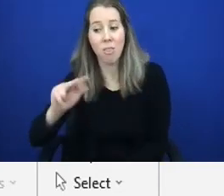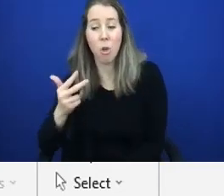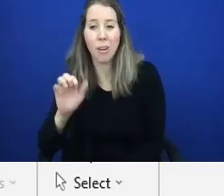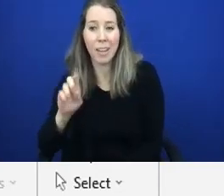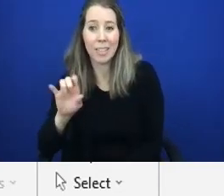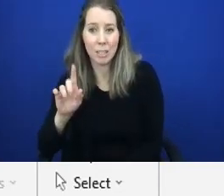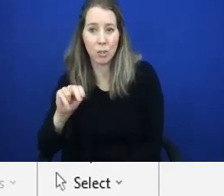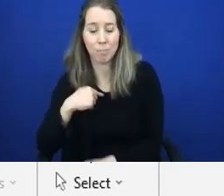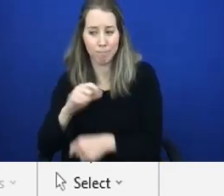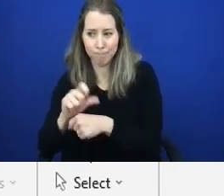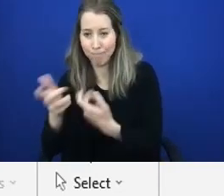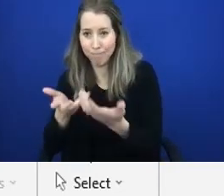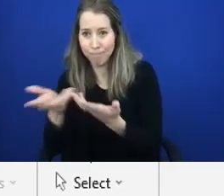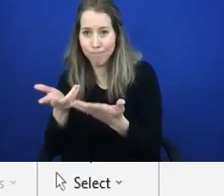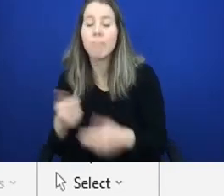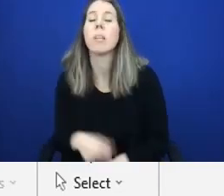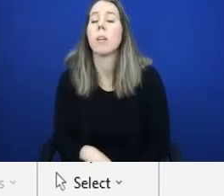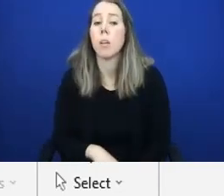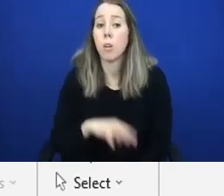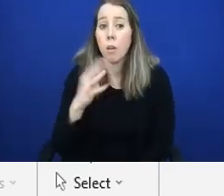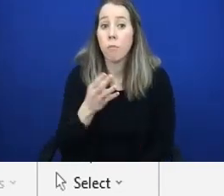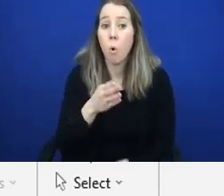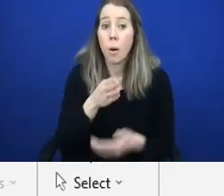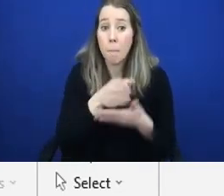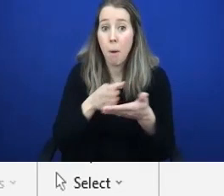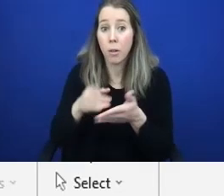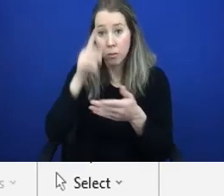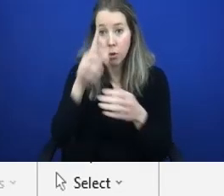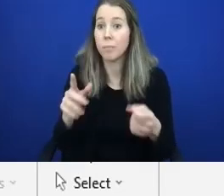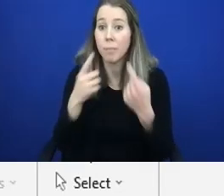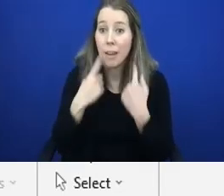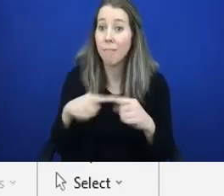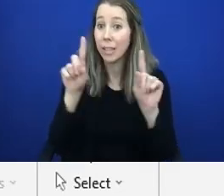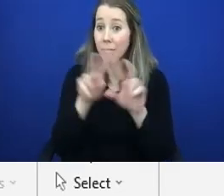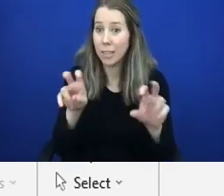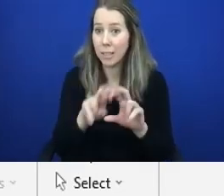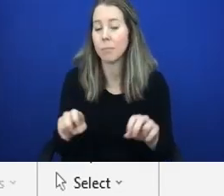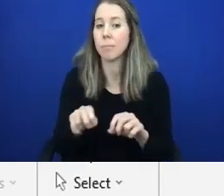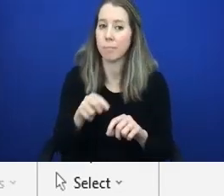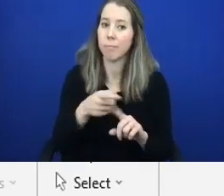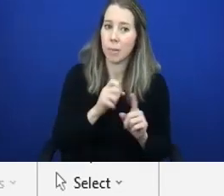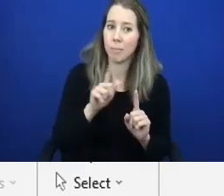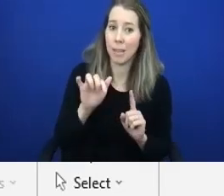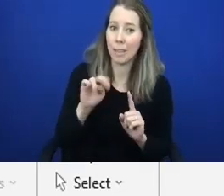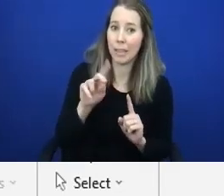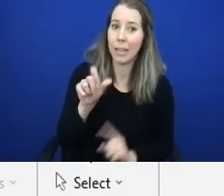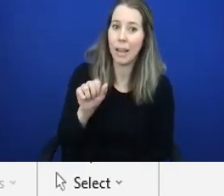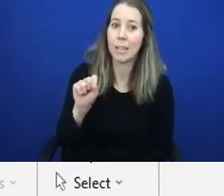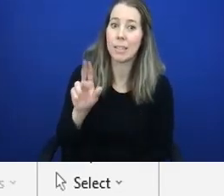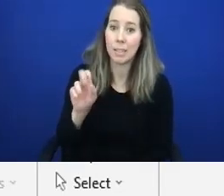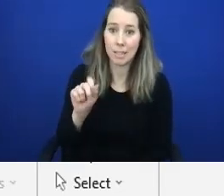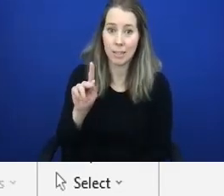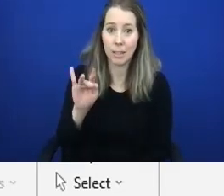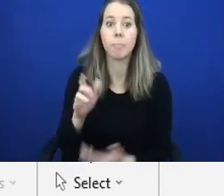edition. There are 4 components of effective assessment, according to Linda Seske. Again, the